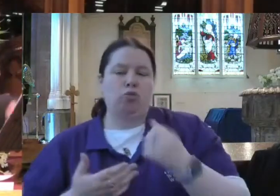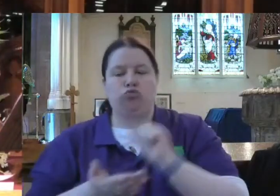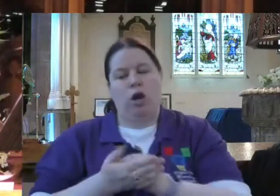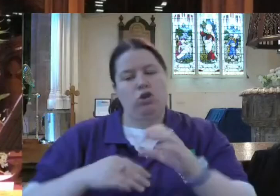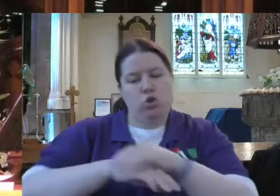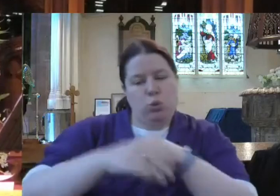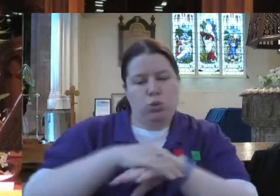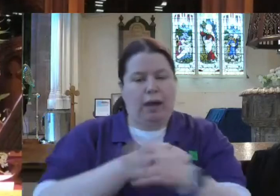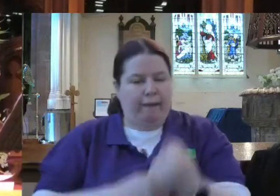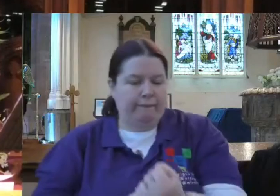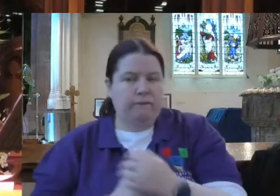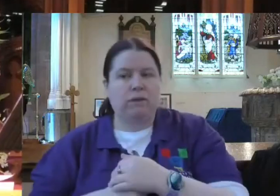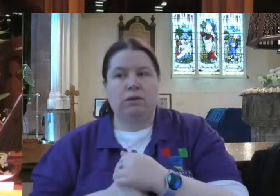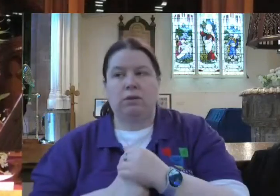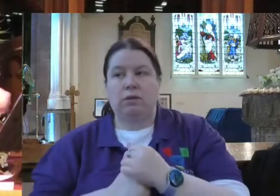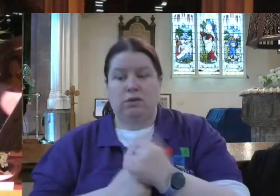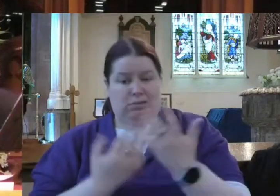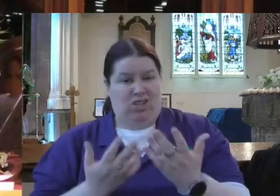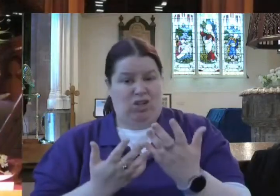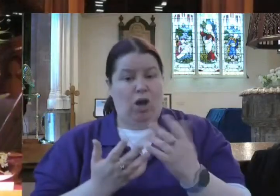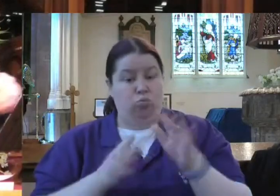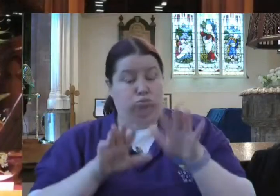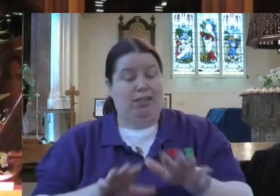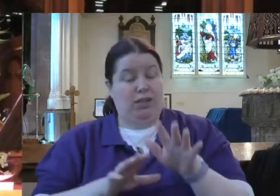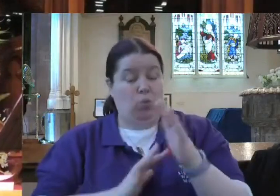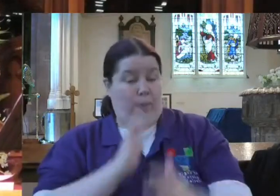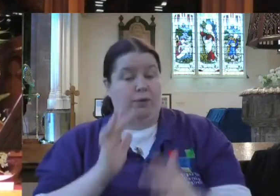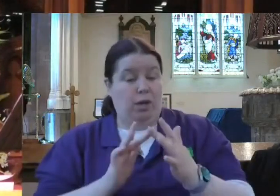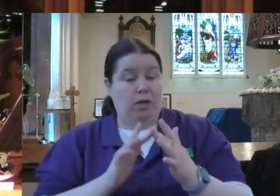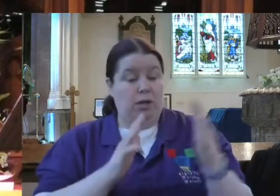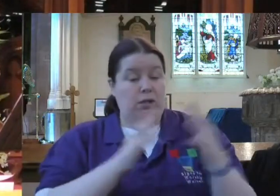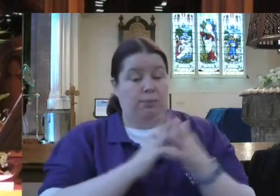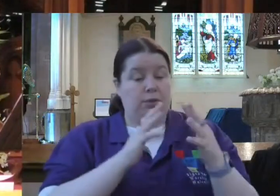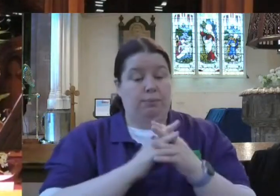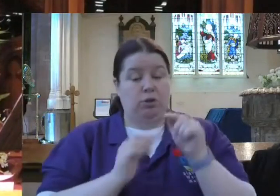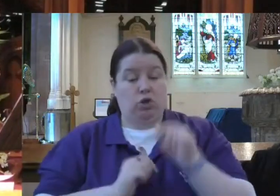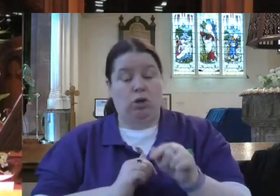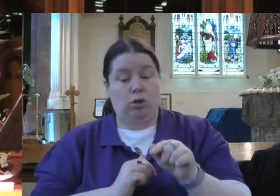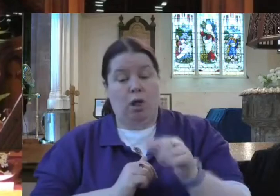to wear. There's actually a British website called